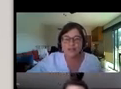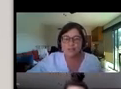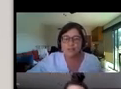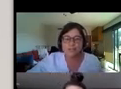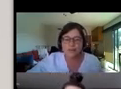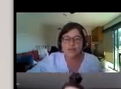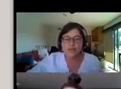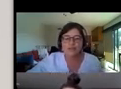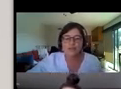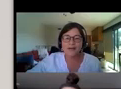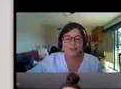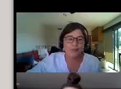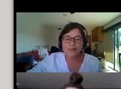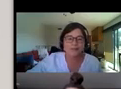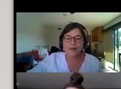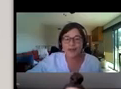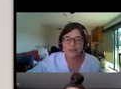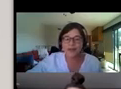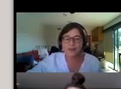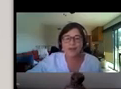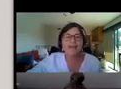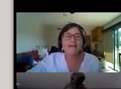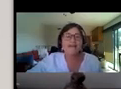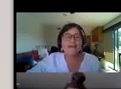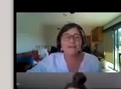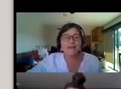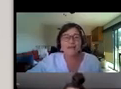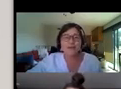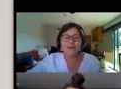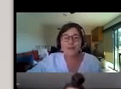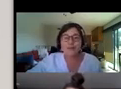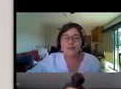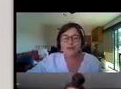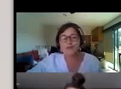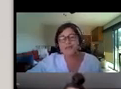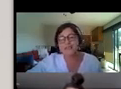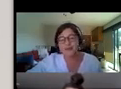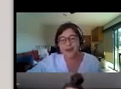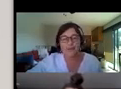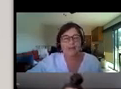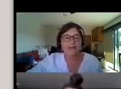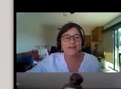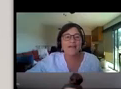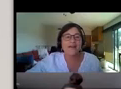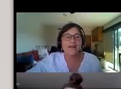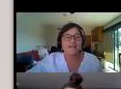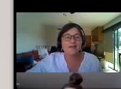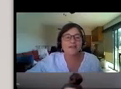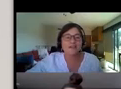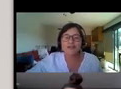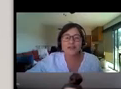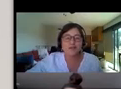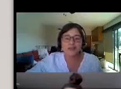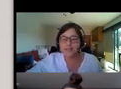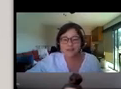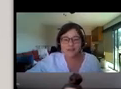alphabet soup confusion of what's the correct term. So there are so many terms that are out there. So let's